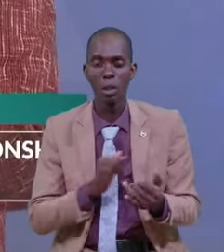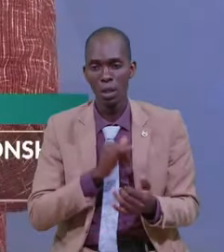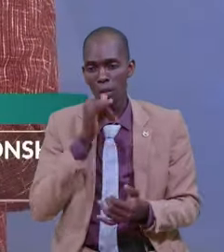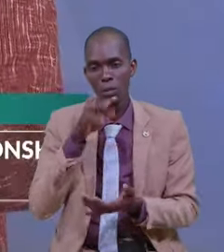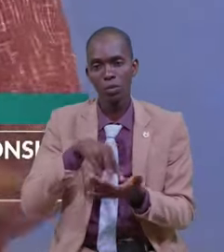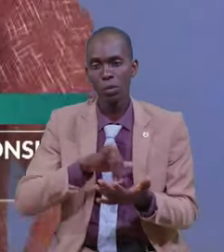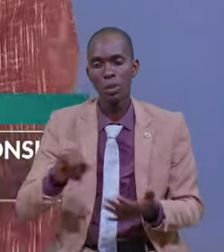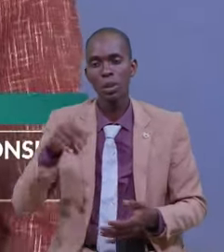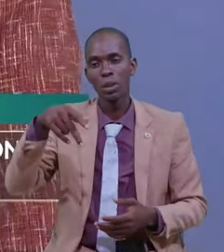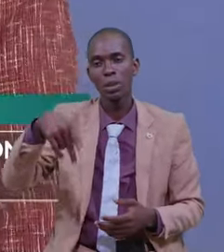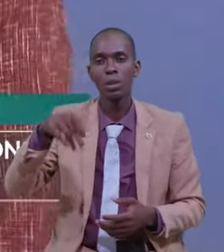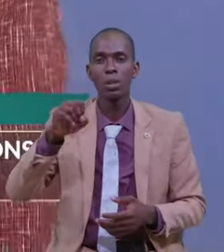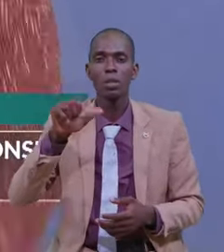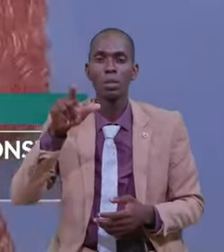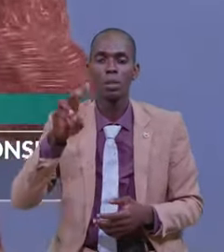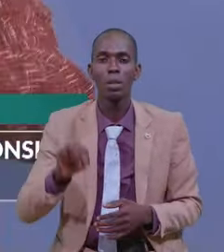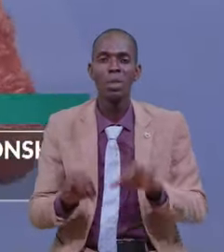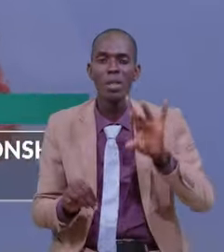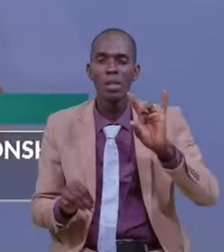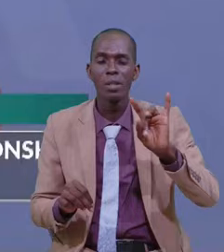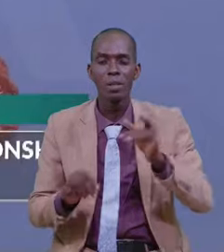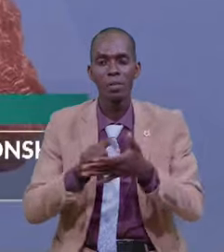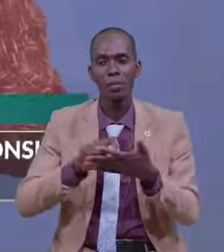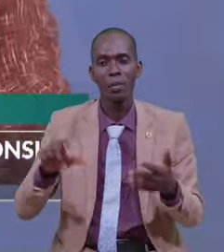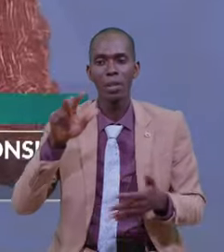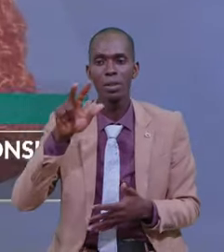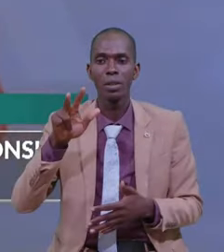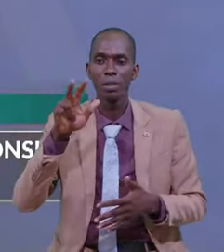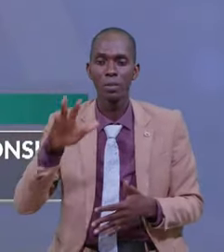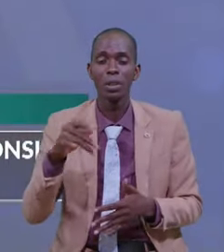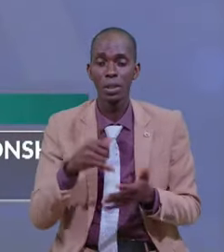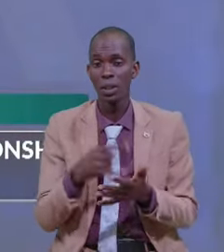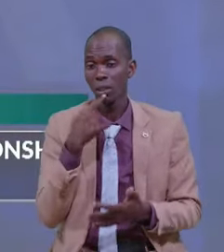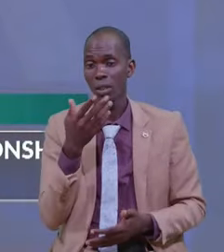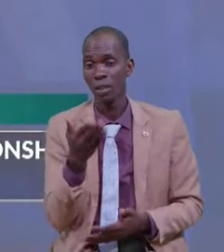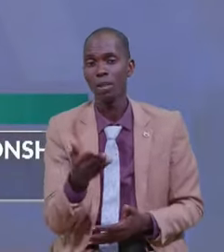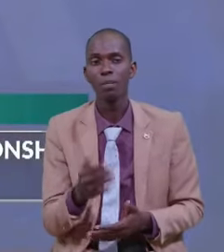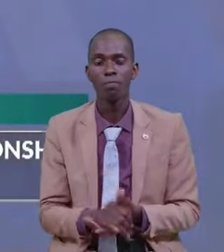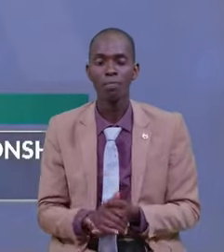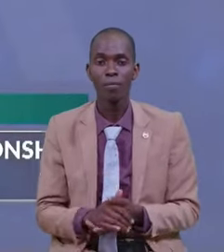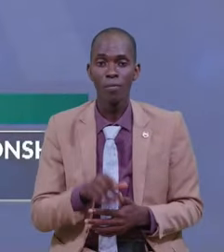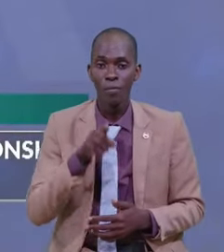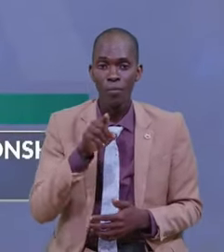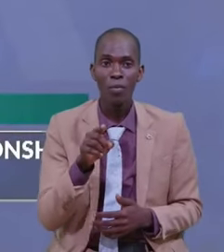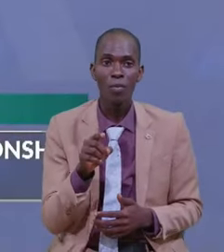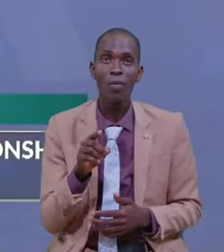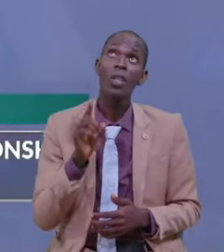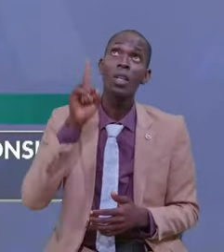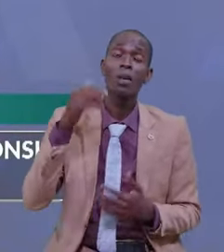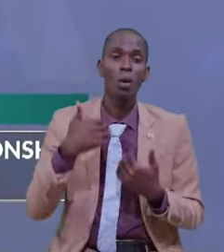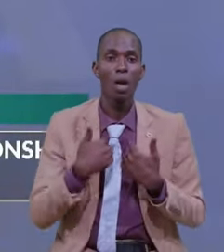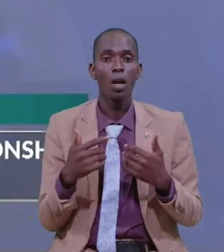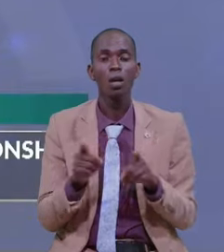18 verse 35. It says, thou has also given me